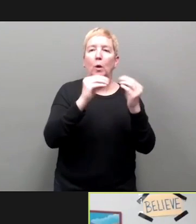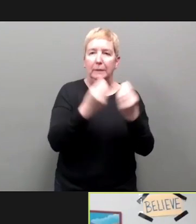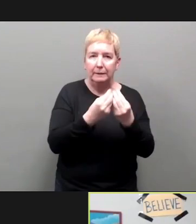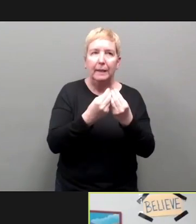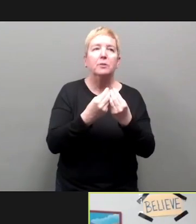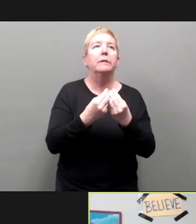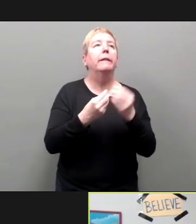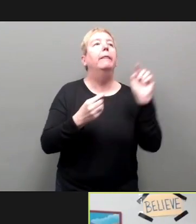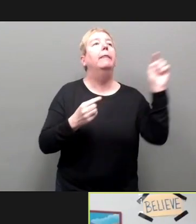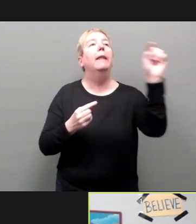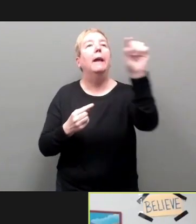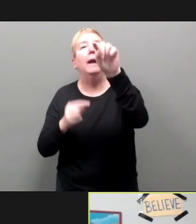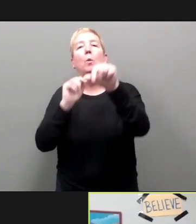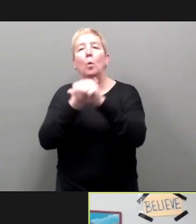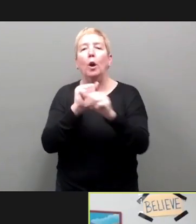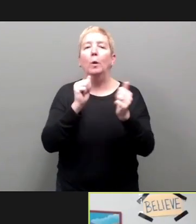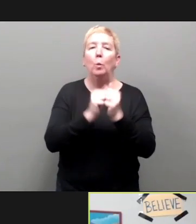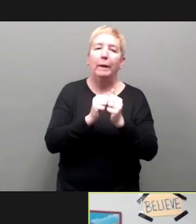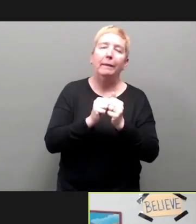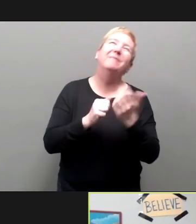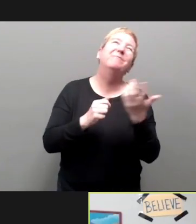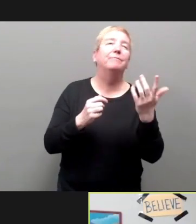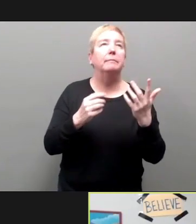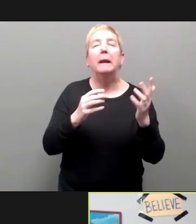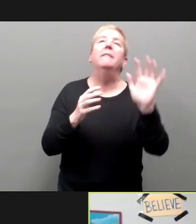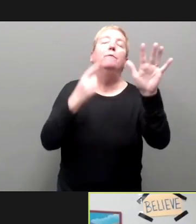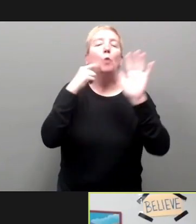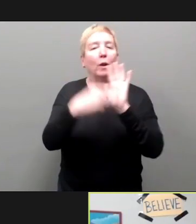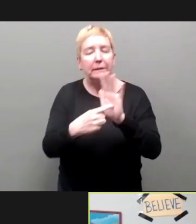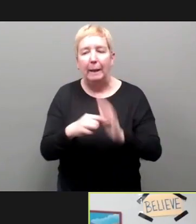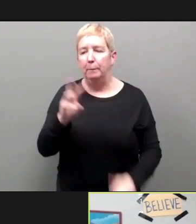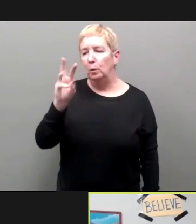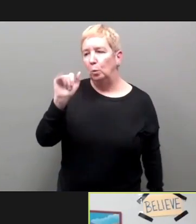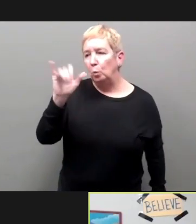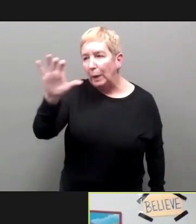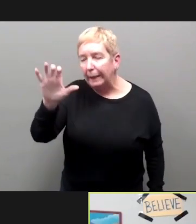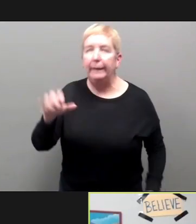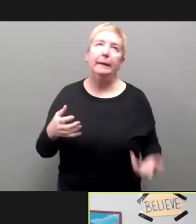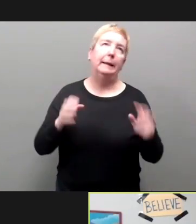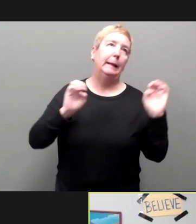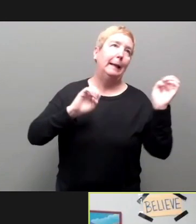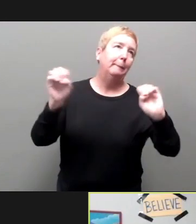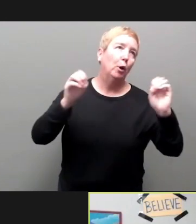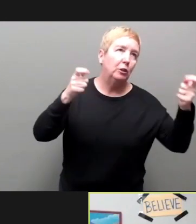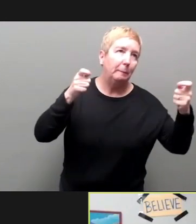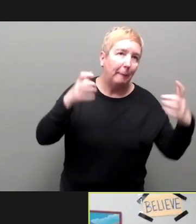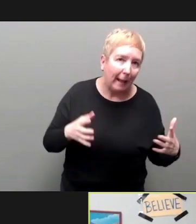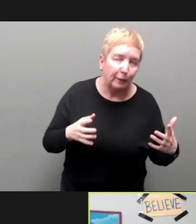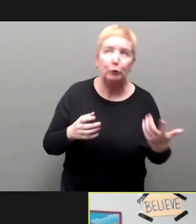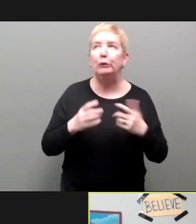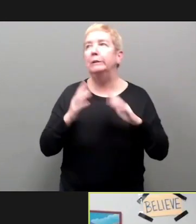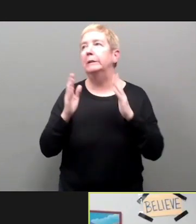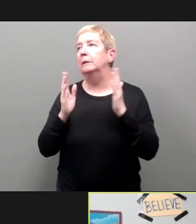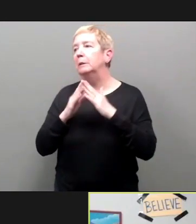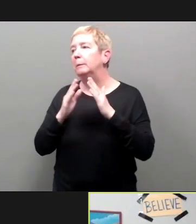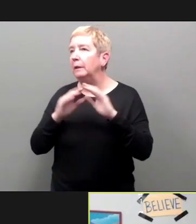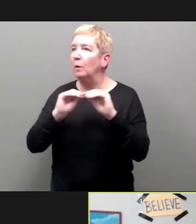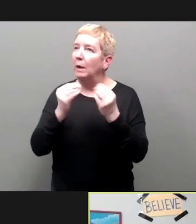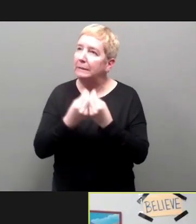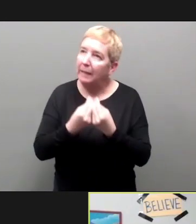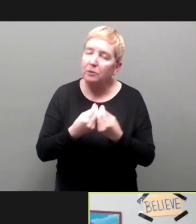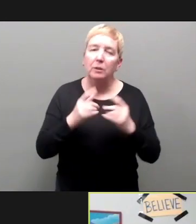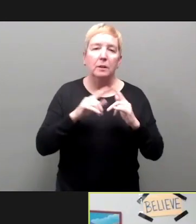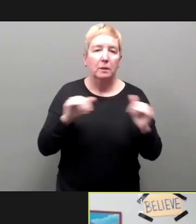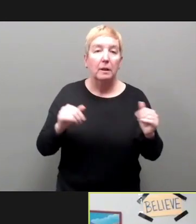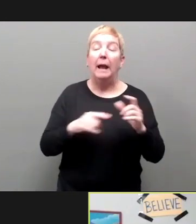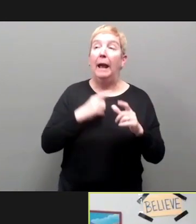vulnerable populations like WIC and different emergency managers and different community organizations. And then obviously adding